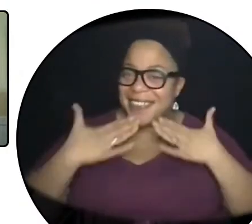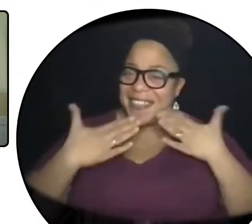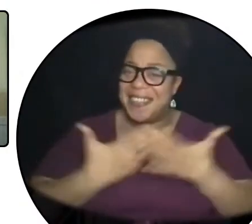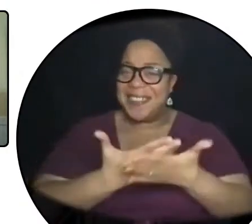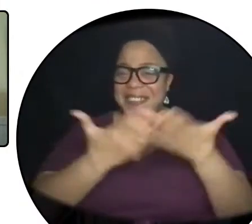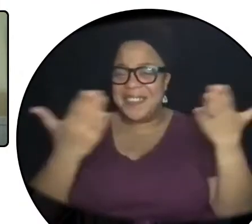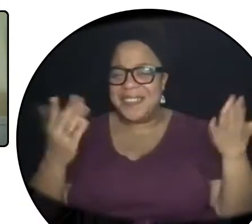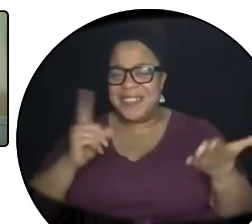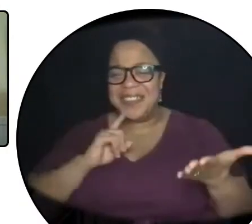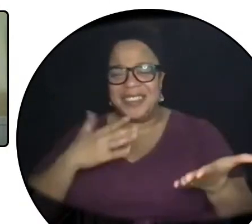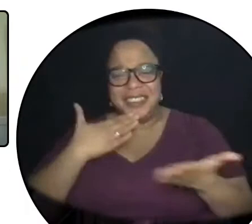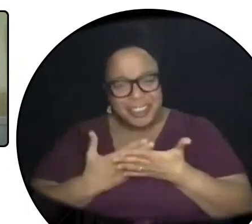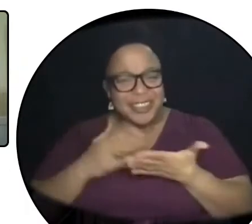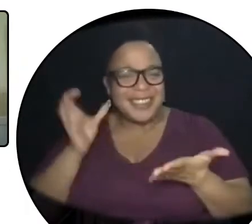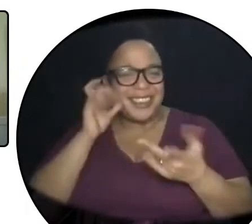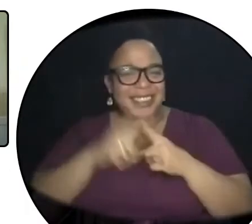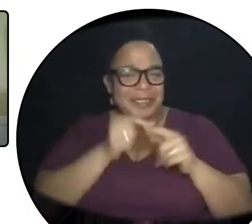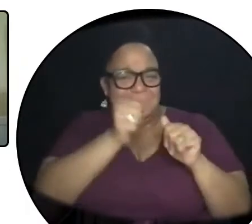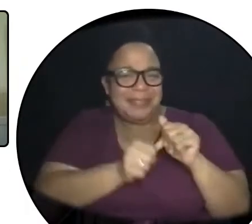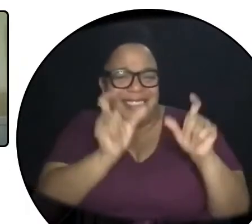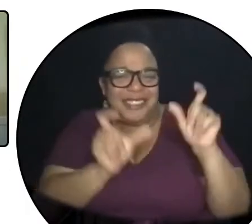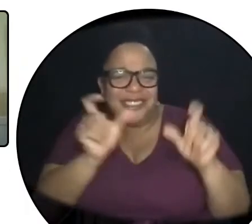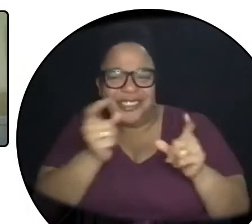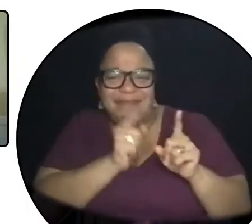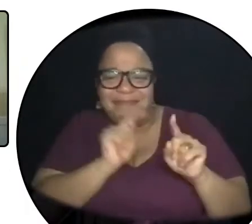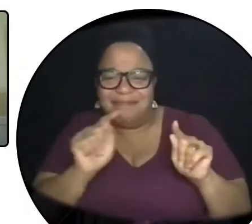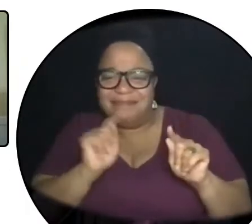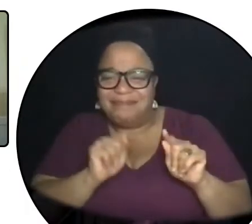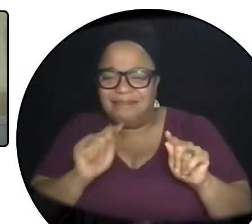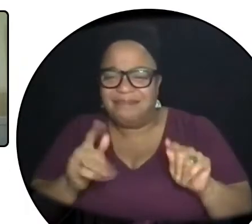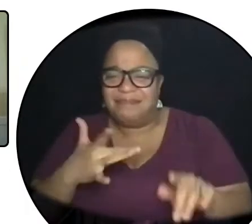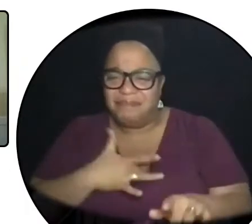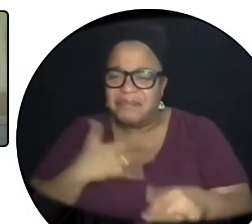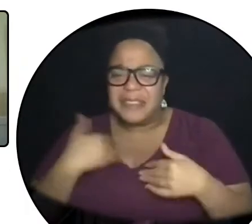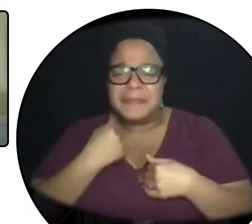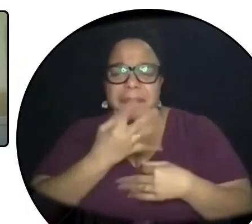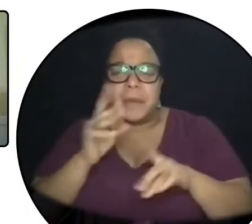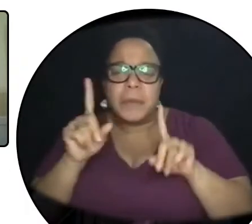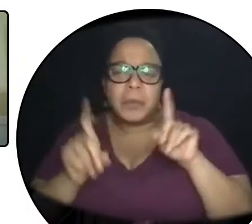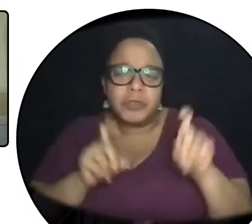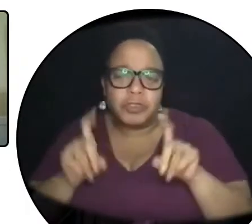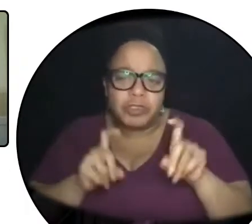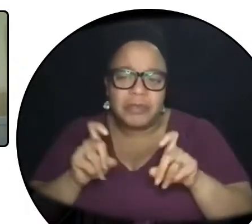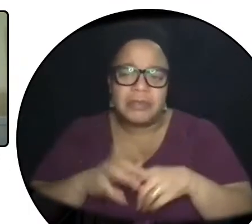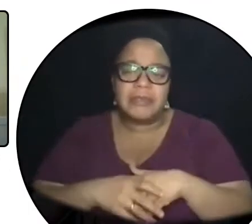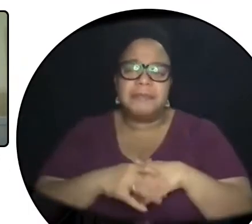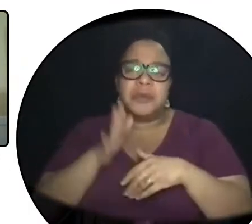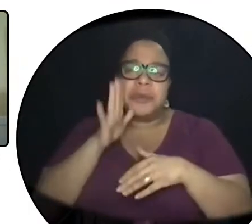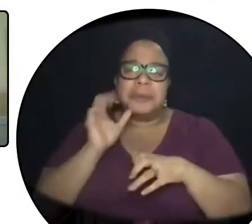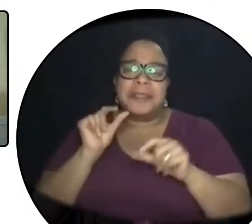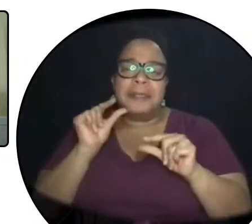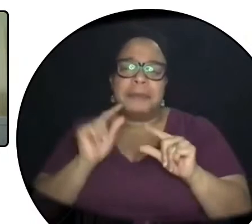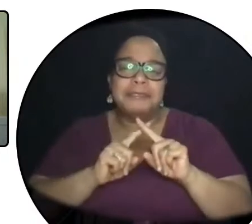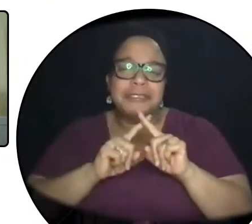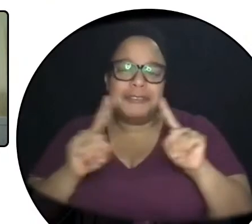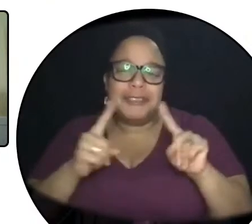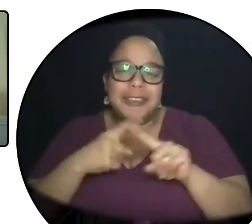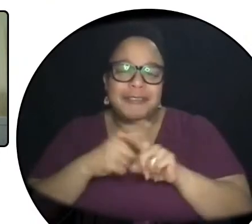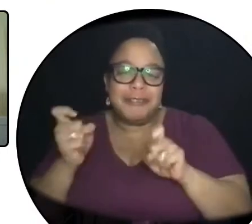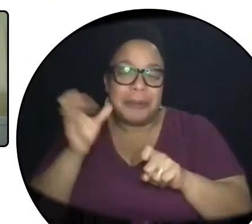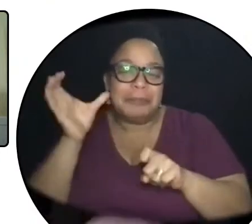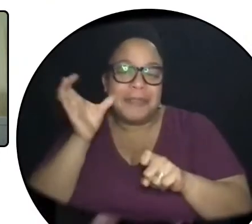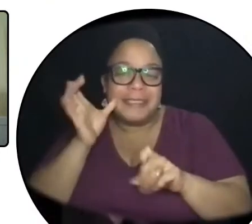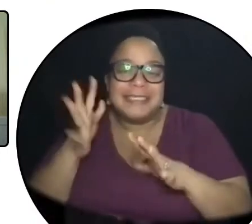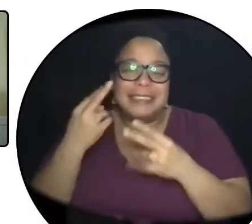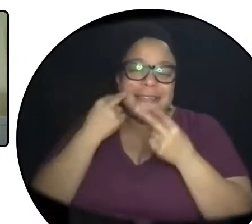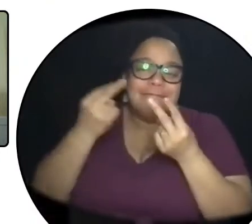not the birth, but certainly an important milestone in how many of us thought about how our movements were connected, all these kinds of